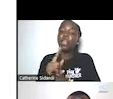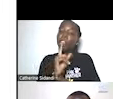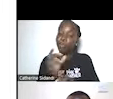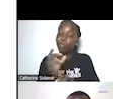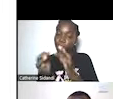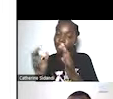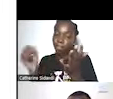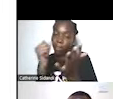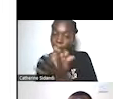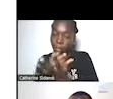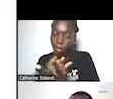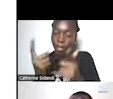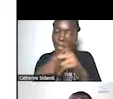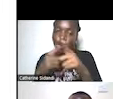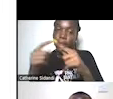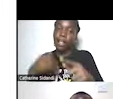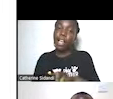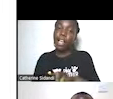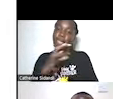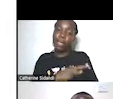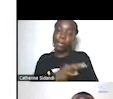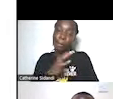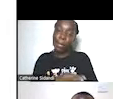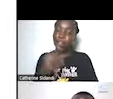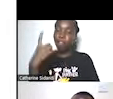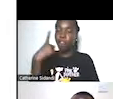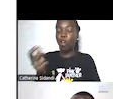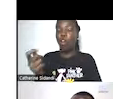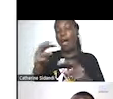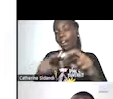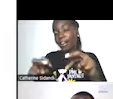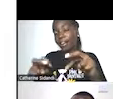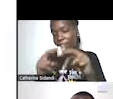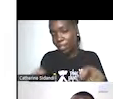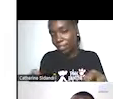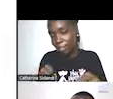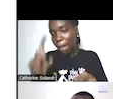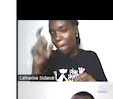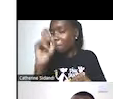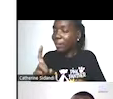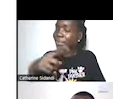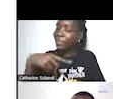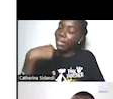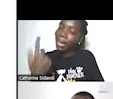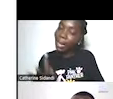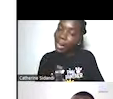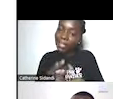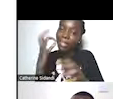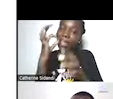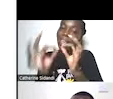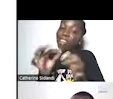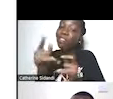versus impact kind of analysis, just to tell us that if you go